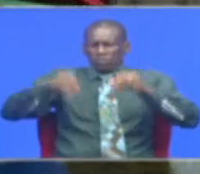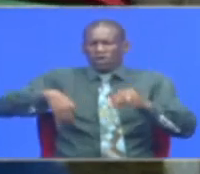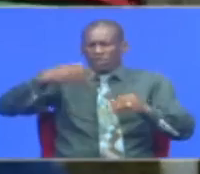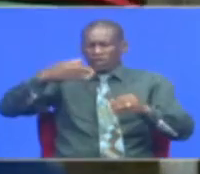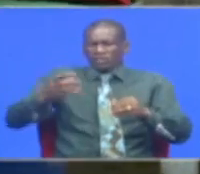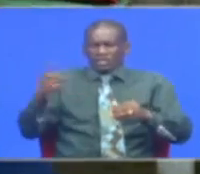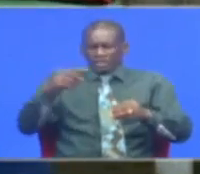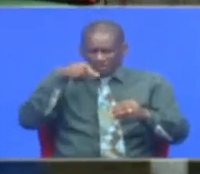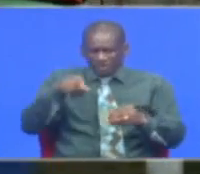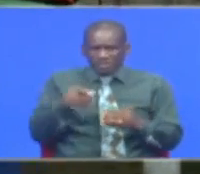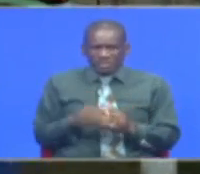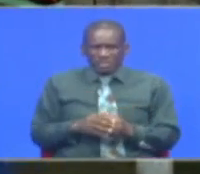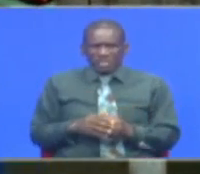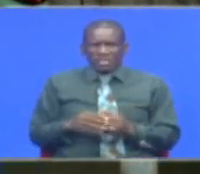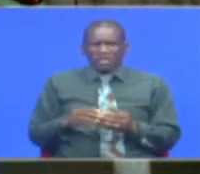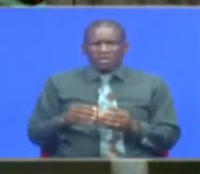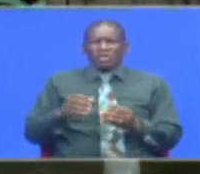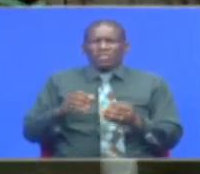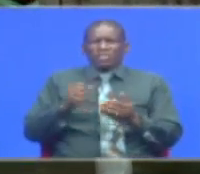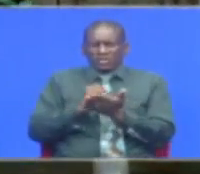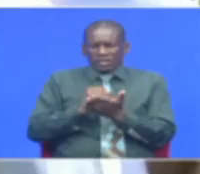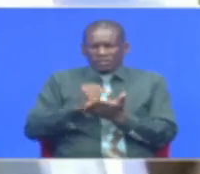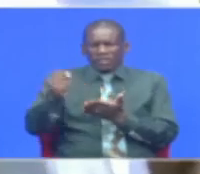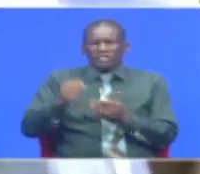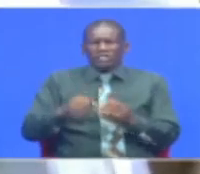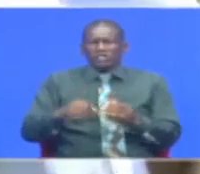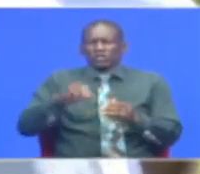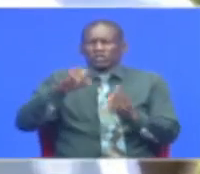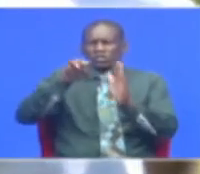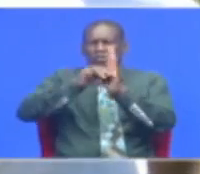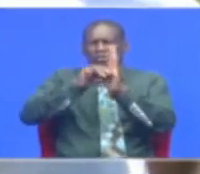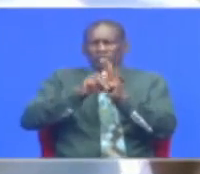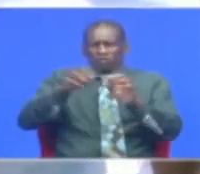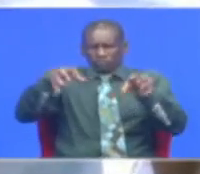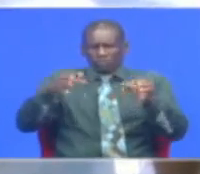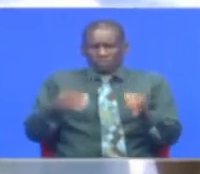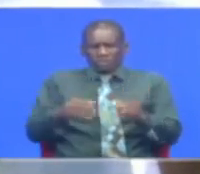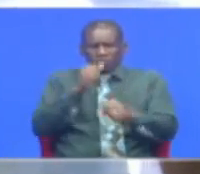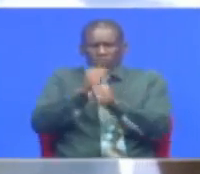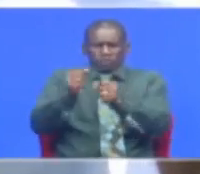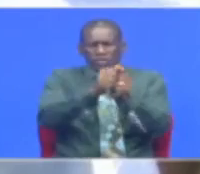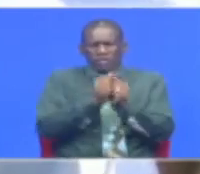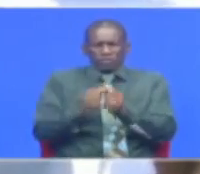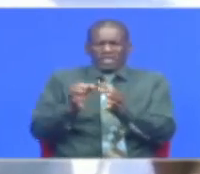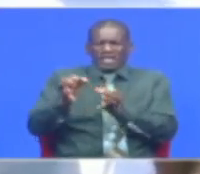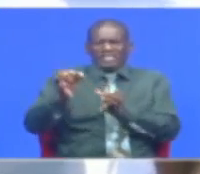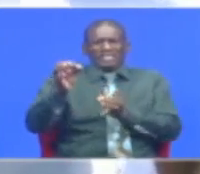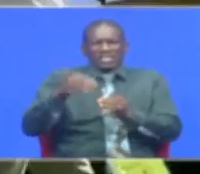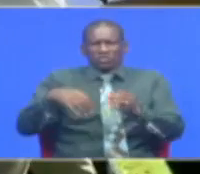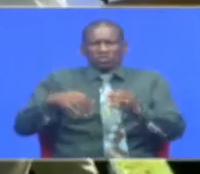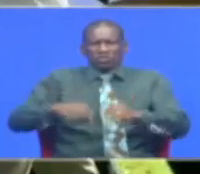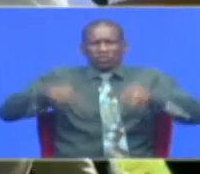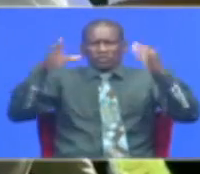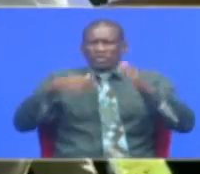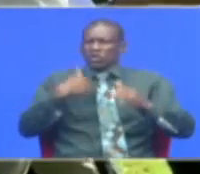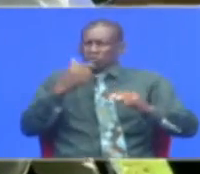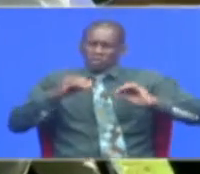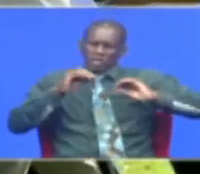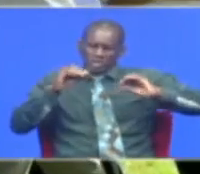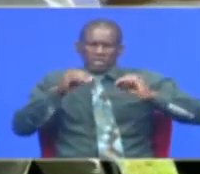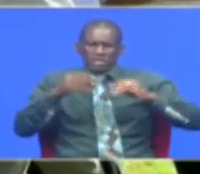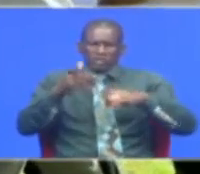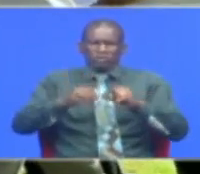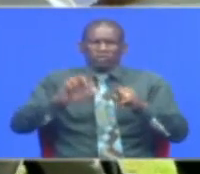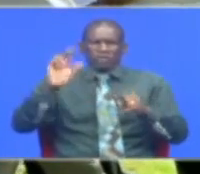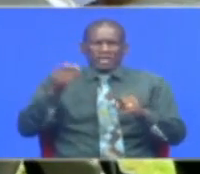The reference model farmers work closely with extension officers who undergo regular training courtesy of